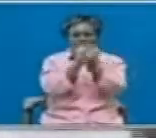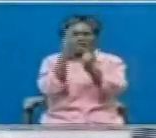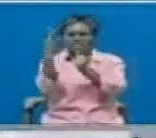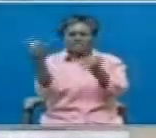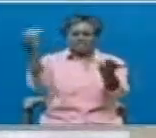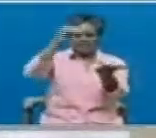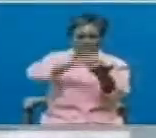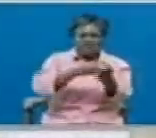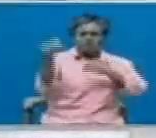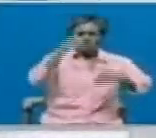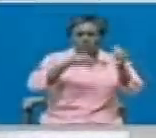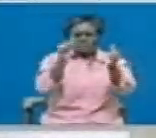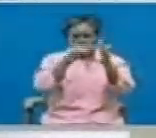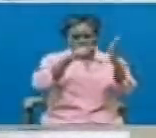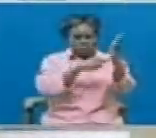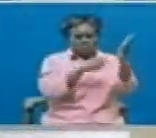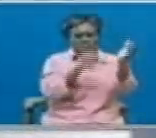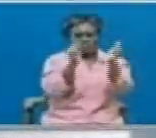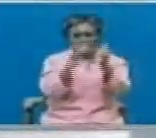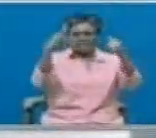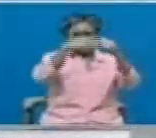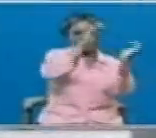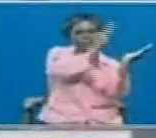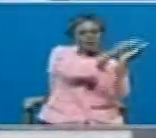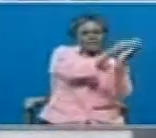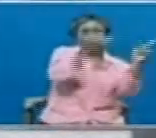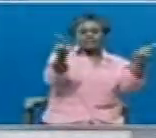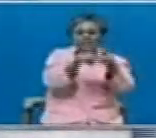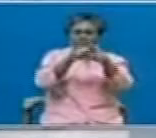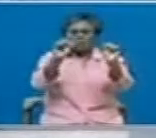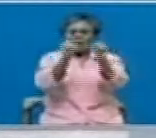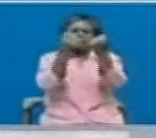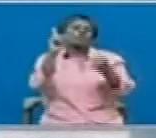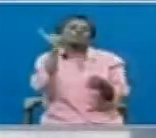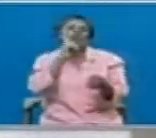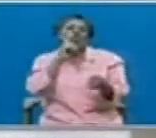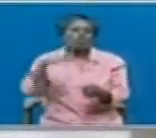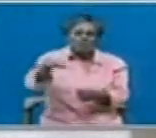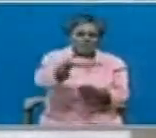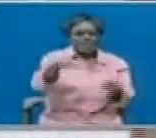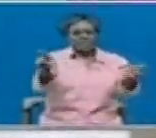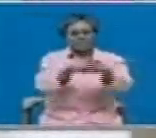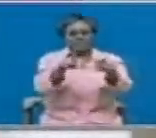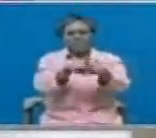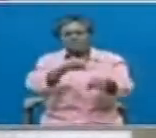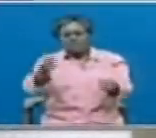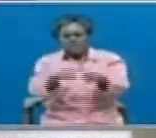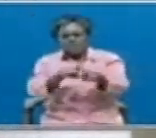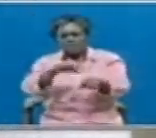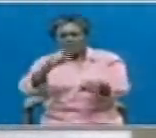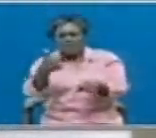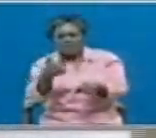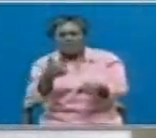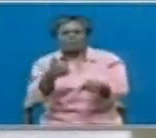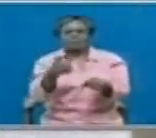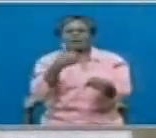Mwangi contributed 18 points for the Bankers. The second game will be played tomorrow at the same venue. In hockey, Park Road Tigers